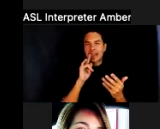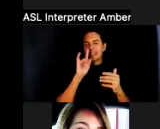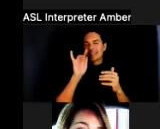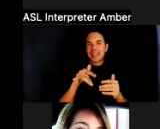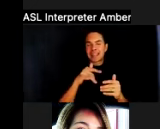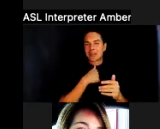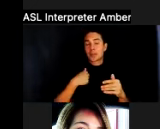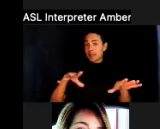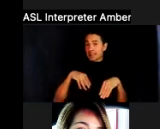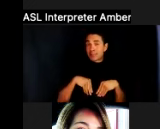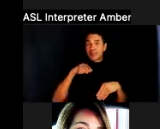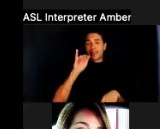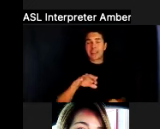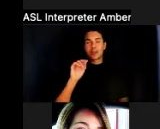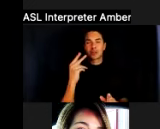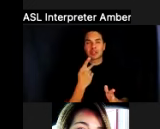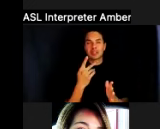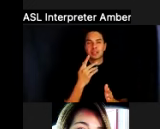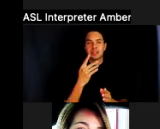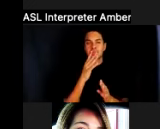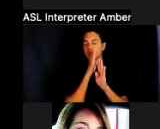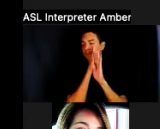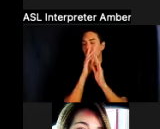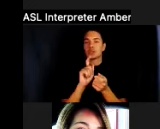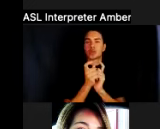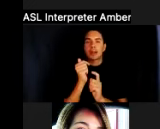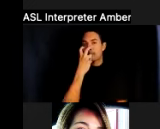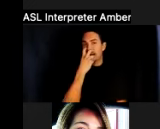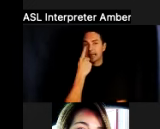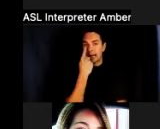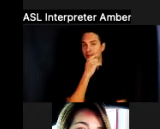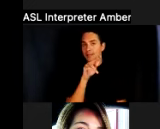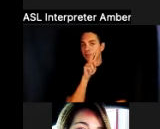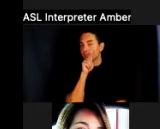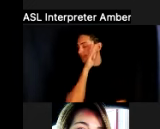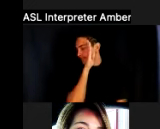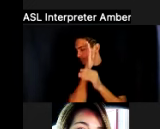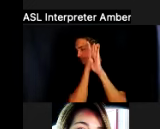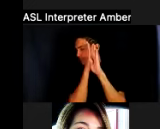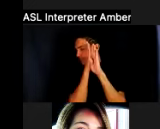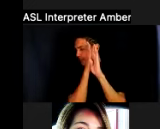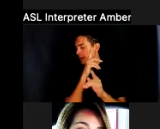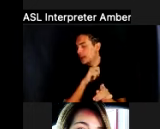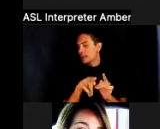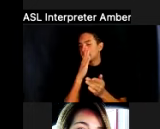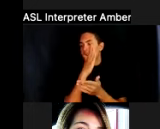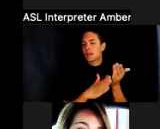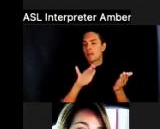we're accepting or even just turning a blind eye to, right? Um, but I do think that there can be some of that